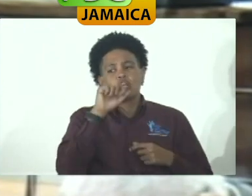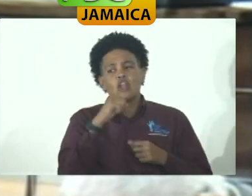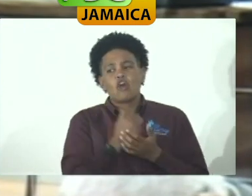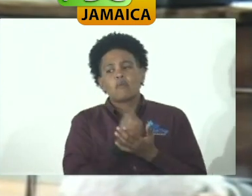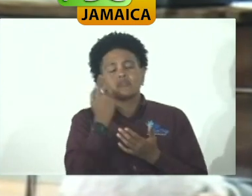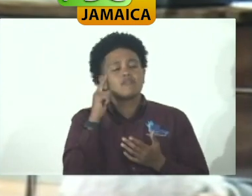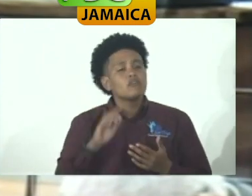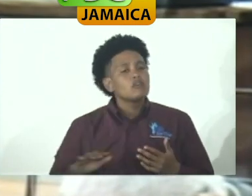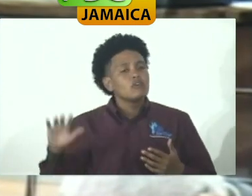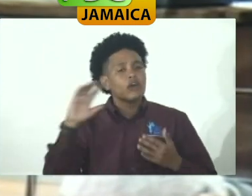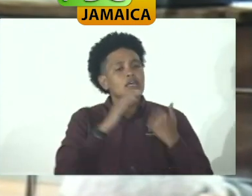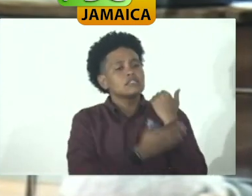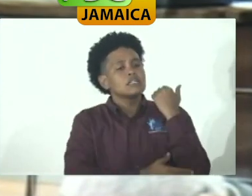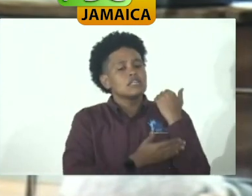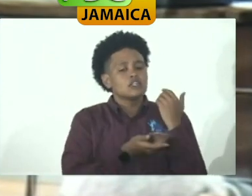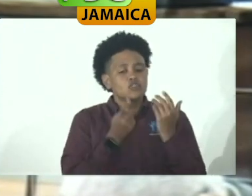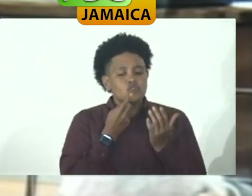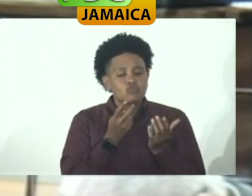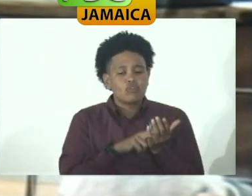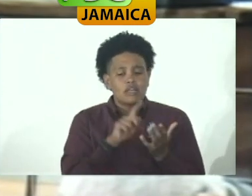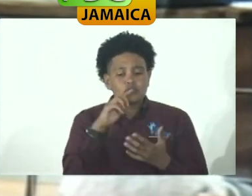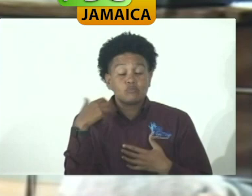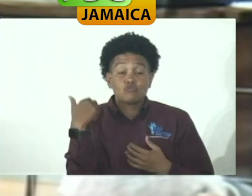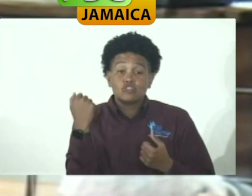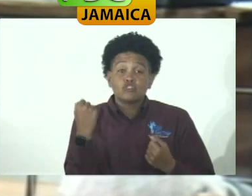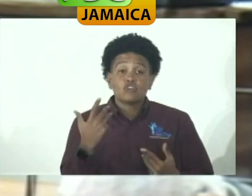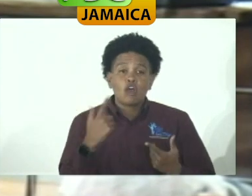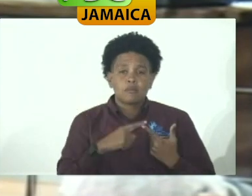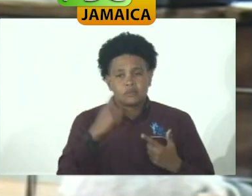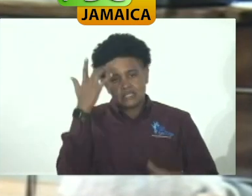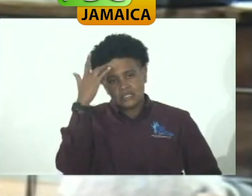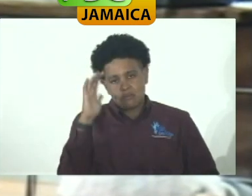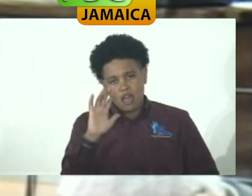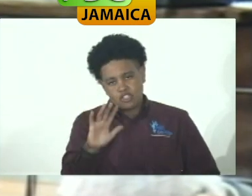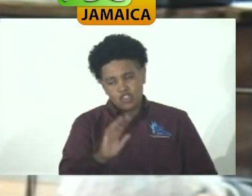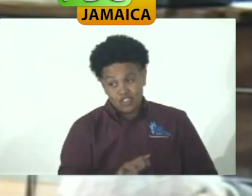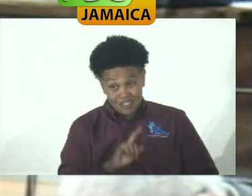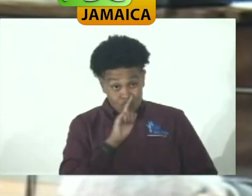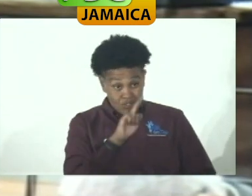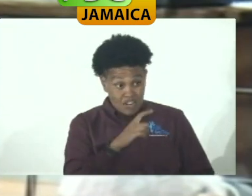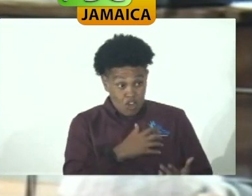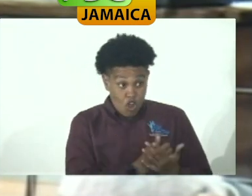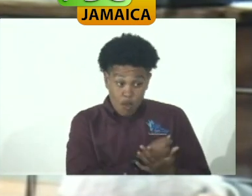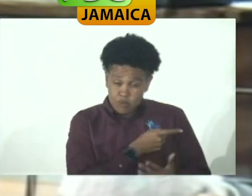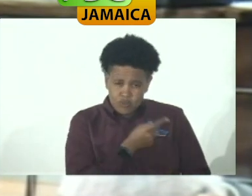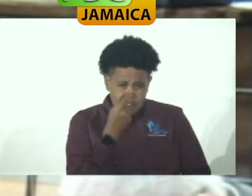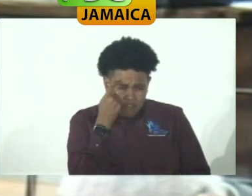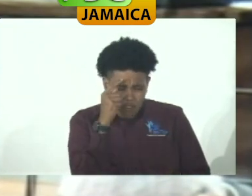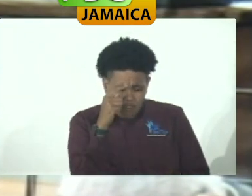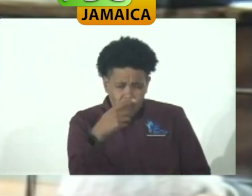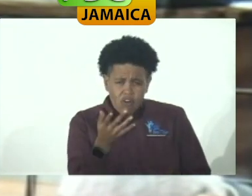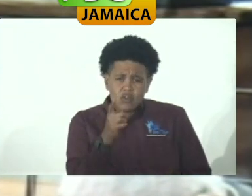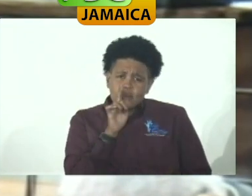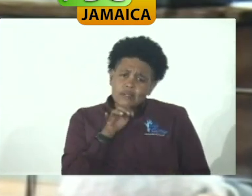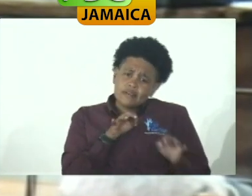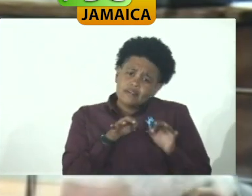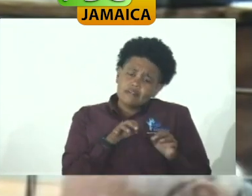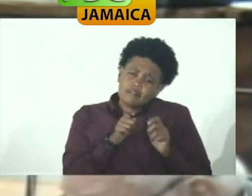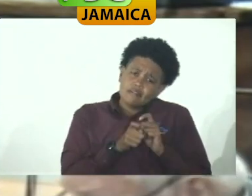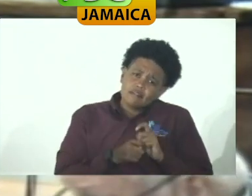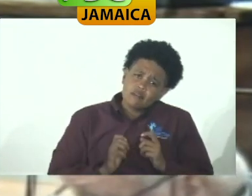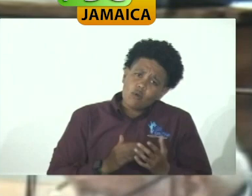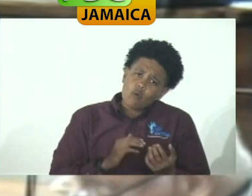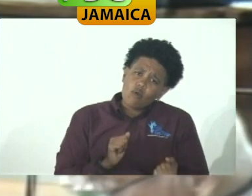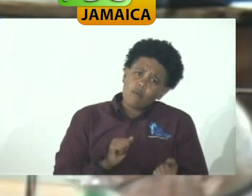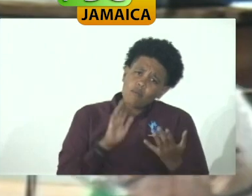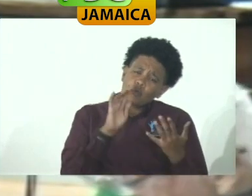as a nation to rise up stronger and smarter. It is an opportunity to redefine our approach to the